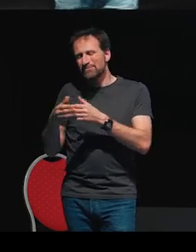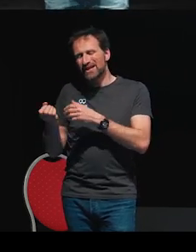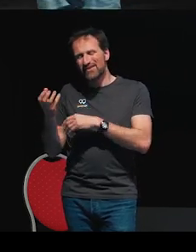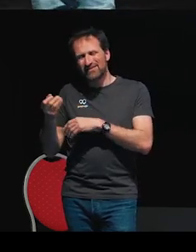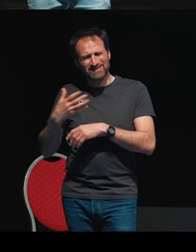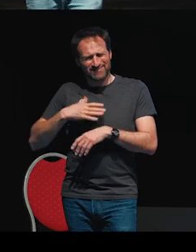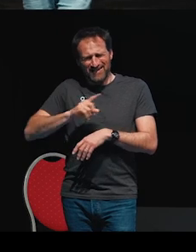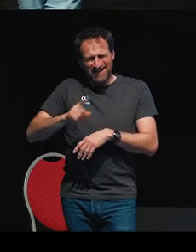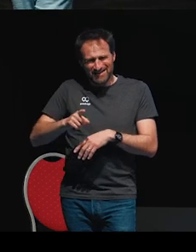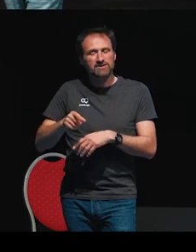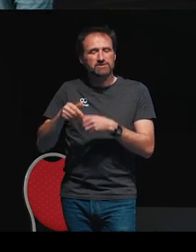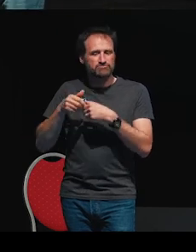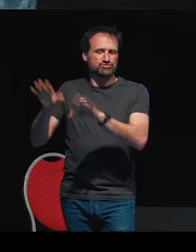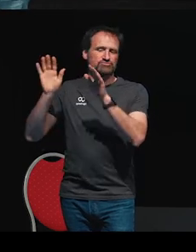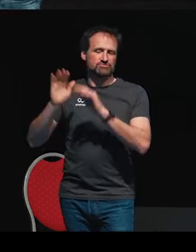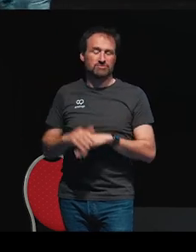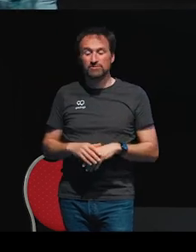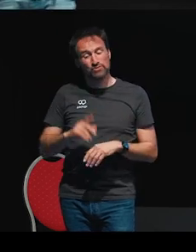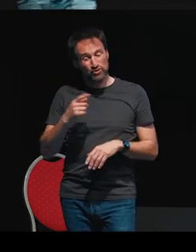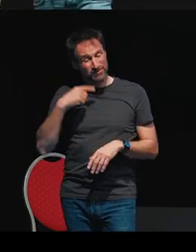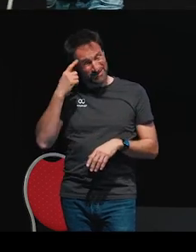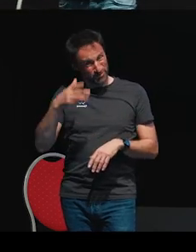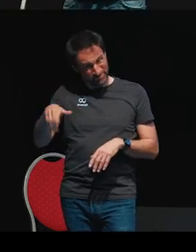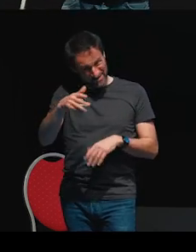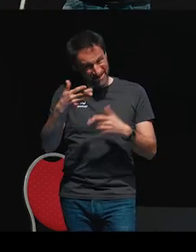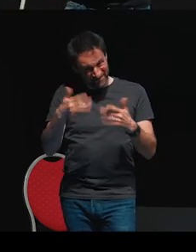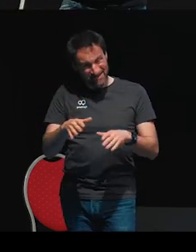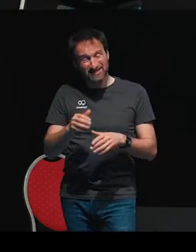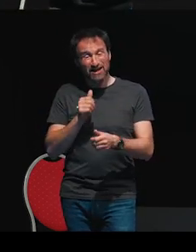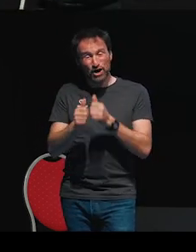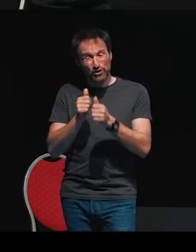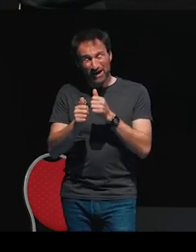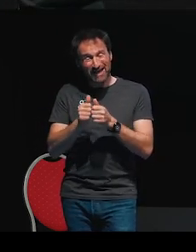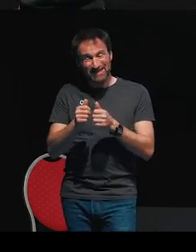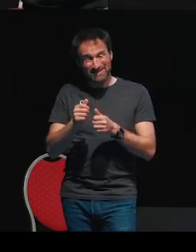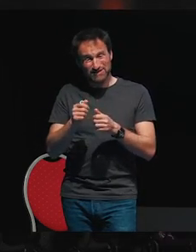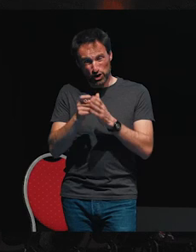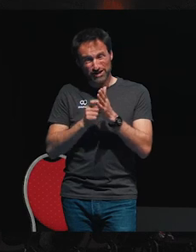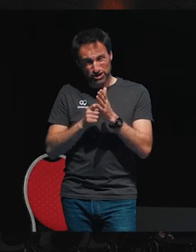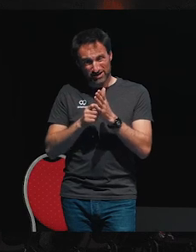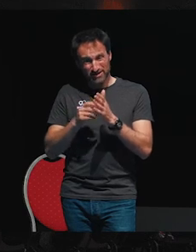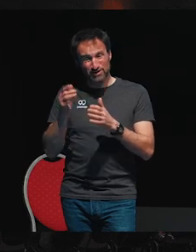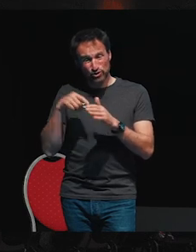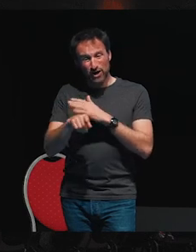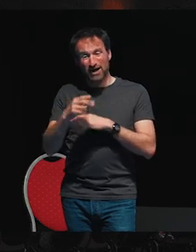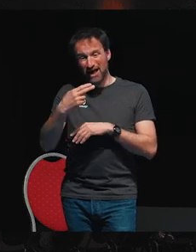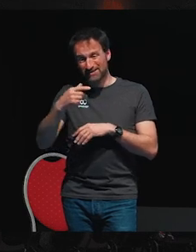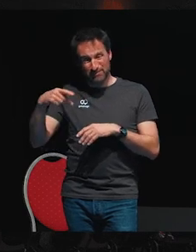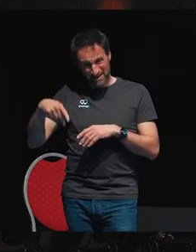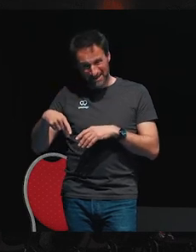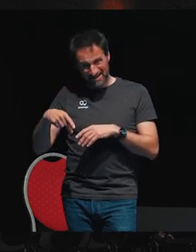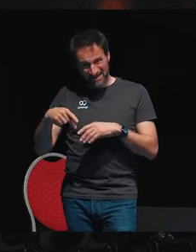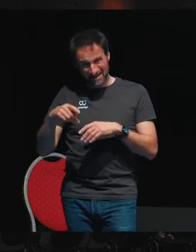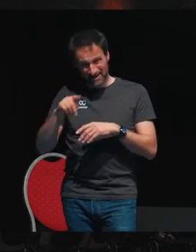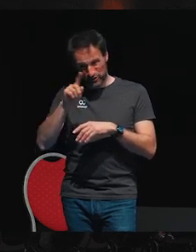and I'm not sure how many of you ever ran into the problem of a race condition with HTTP requests. You cannot debug it,